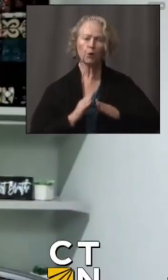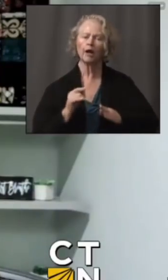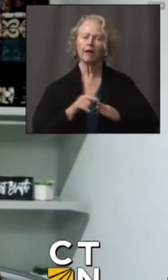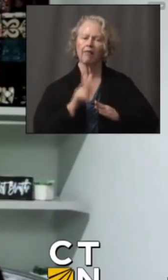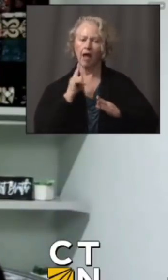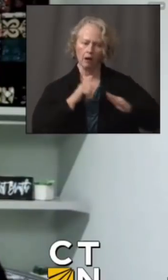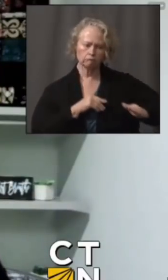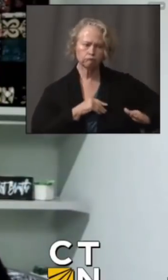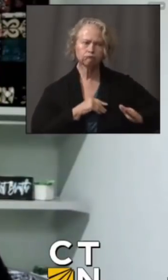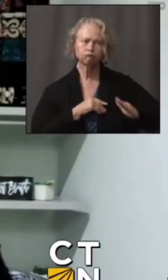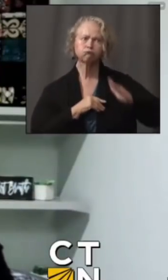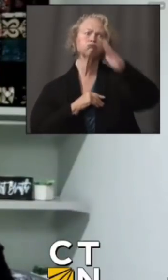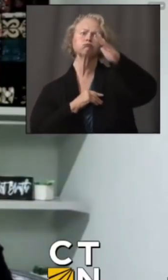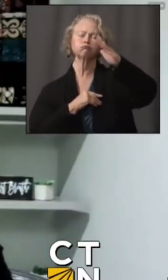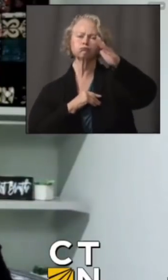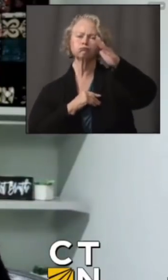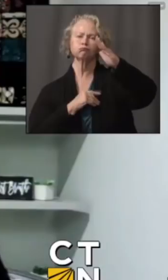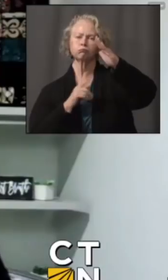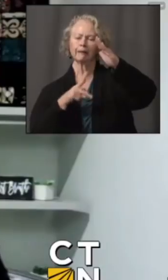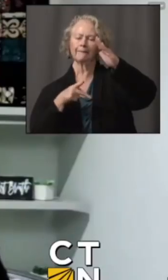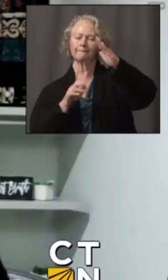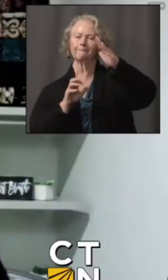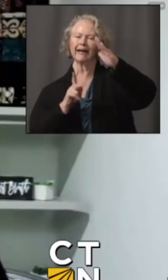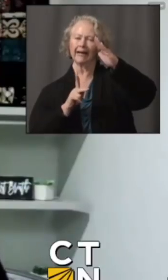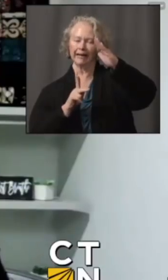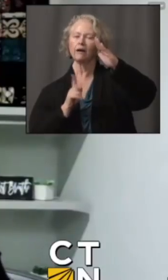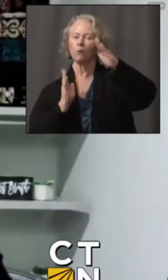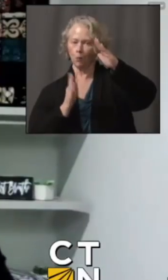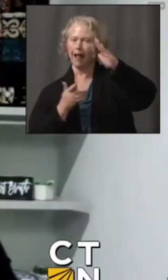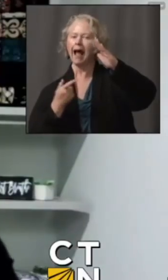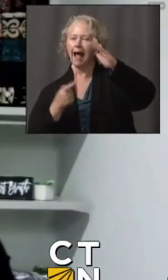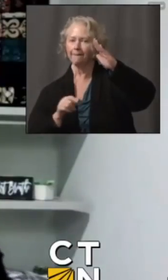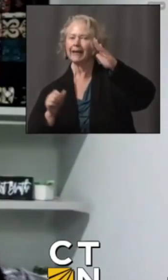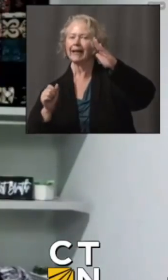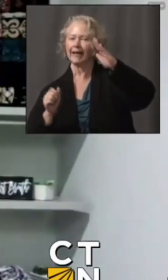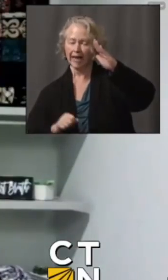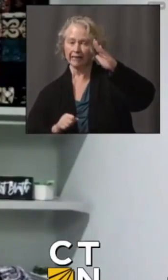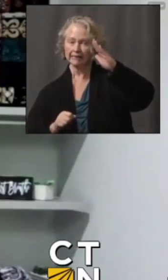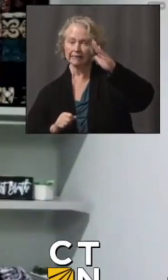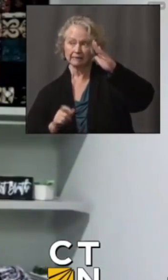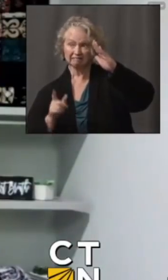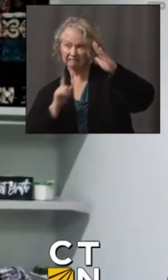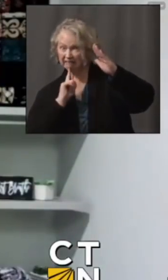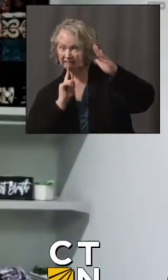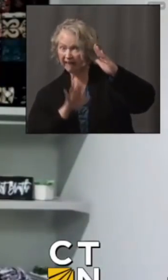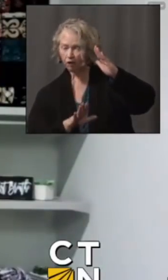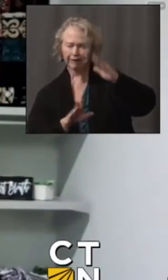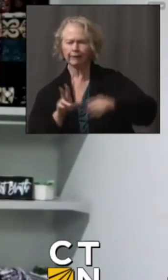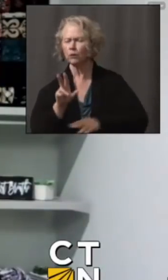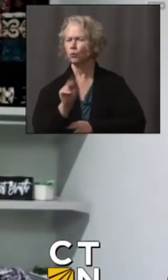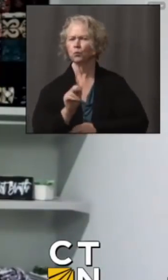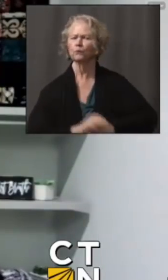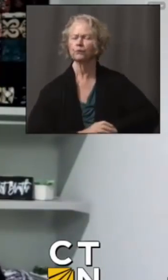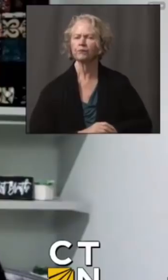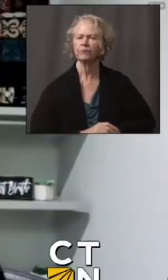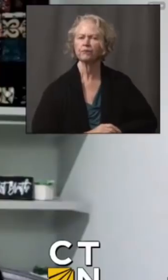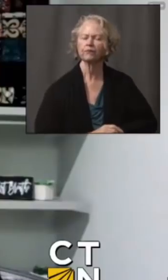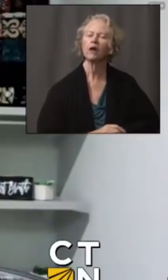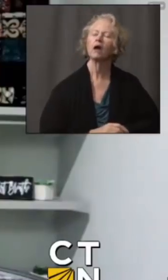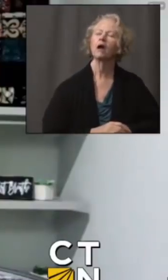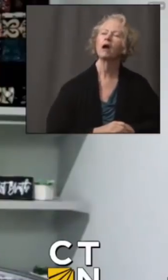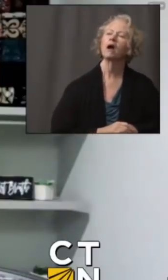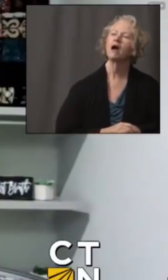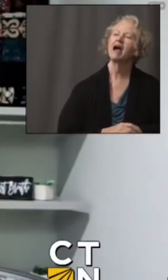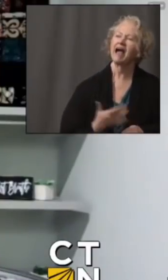peak. What I think we can do is not take that as inevitable, right? That we will see